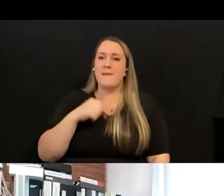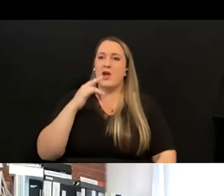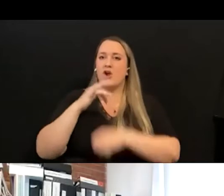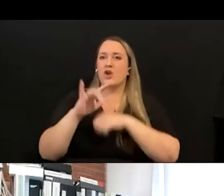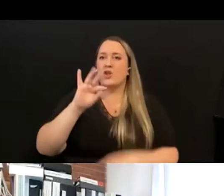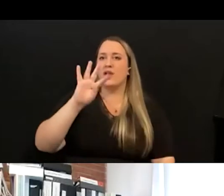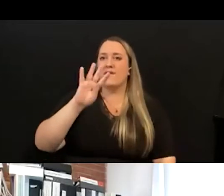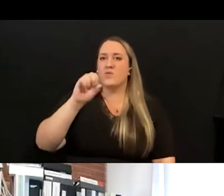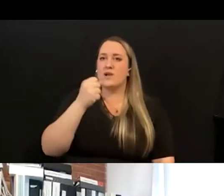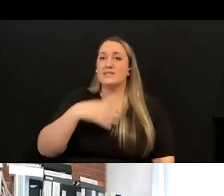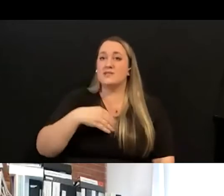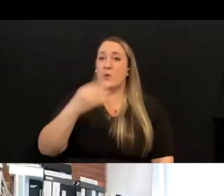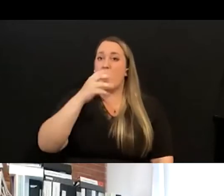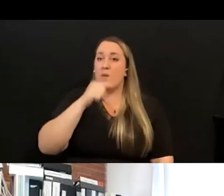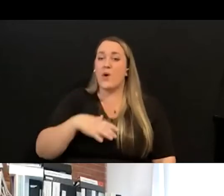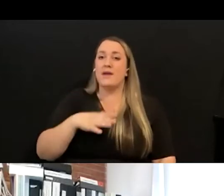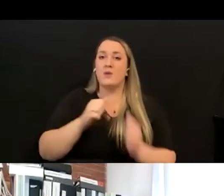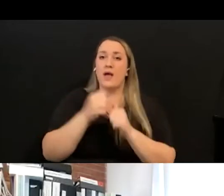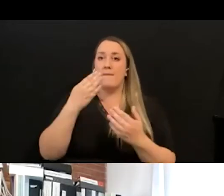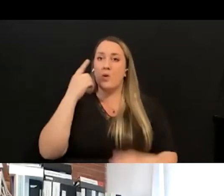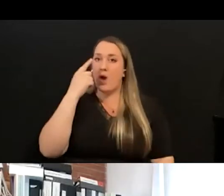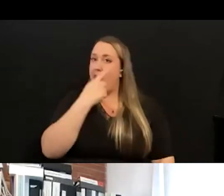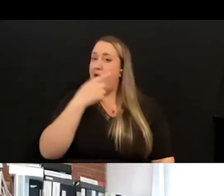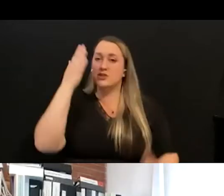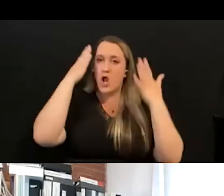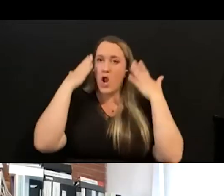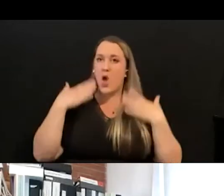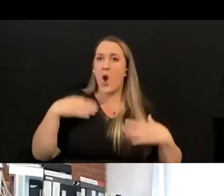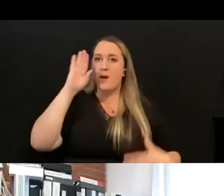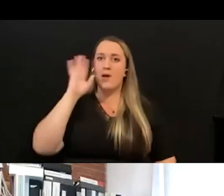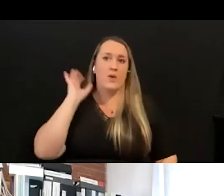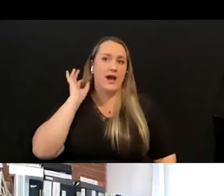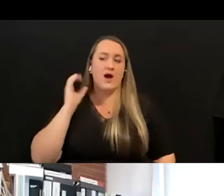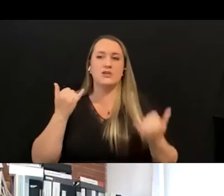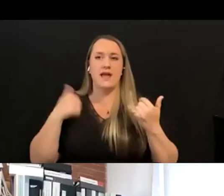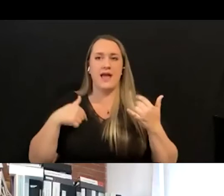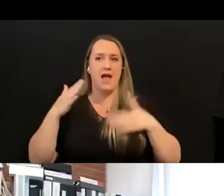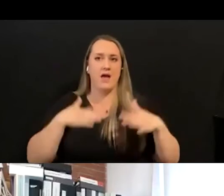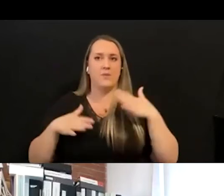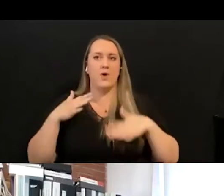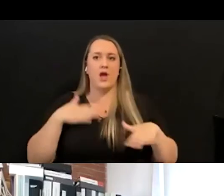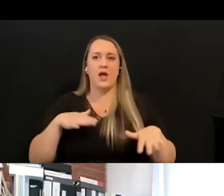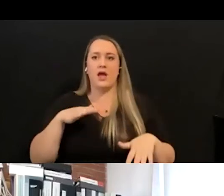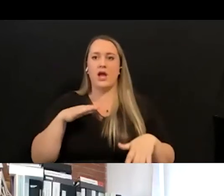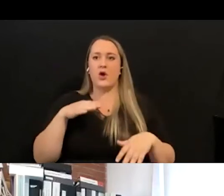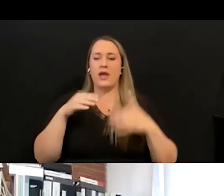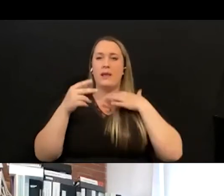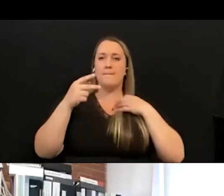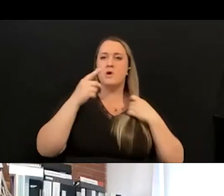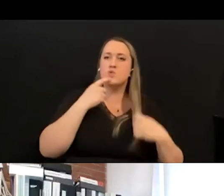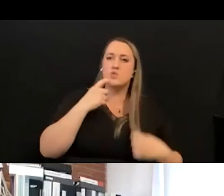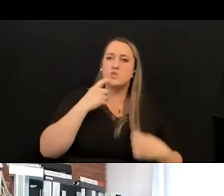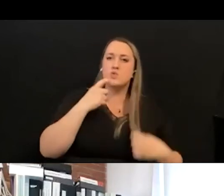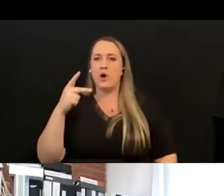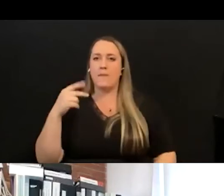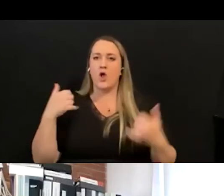white woman with blue eyes, very long brown hair. Today I'm wearing a burgundy sweater,